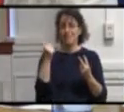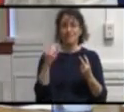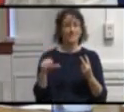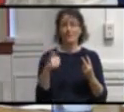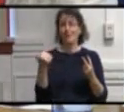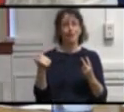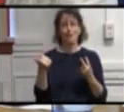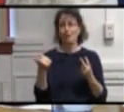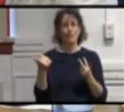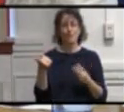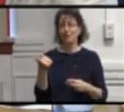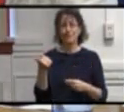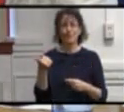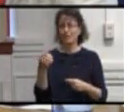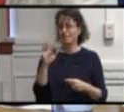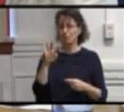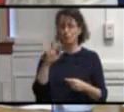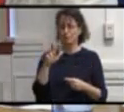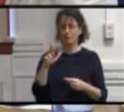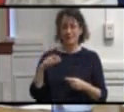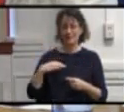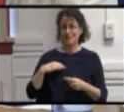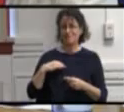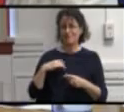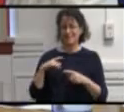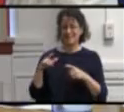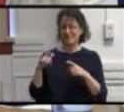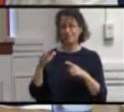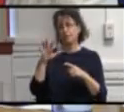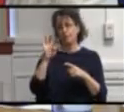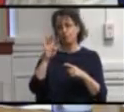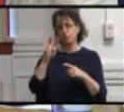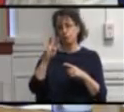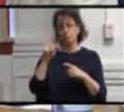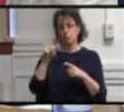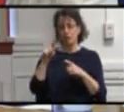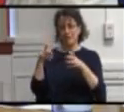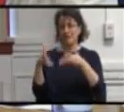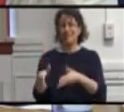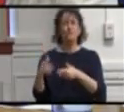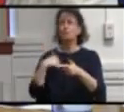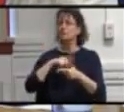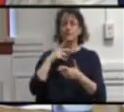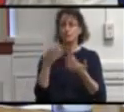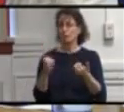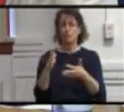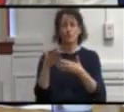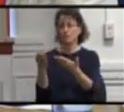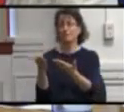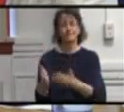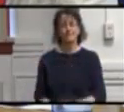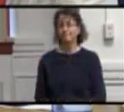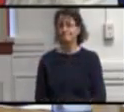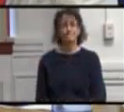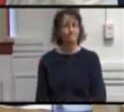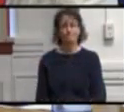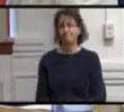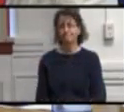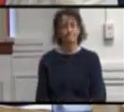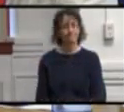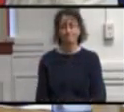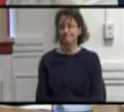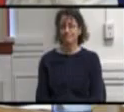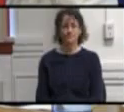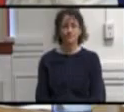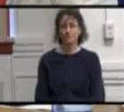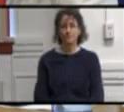that group of 43 who made applications that we were prepared to make an offer to. And we really are committed